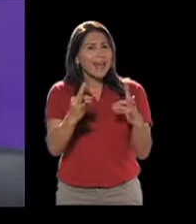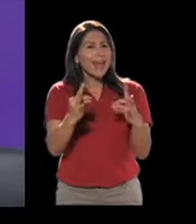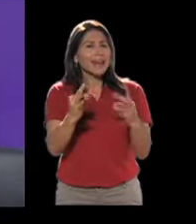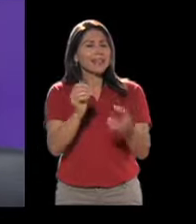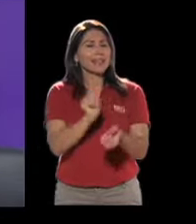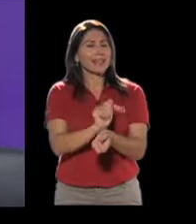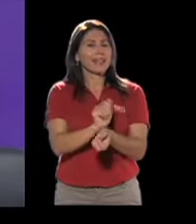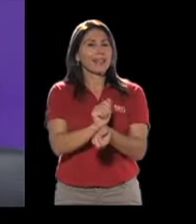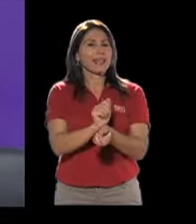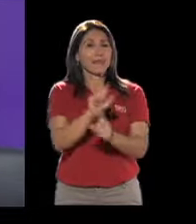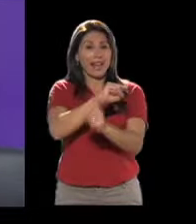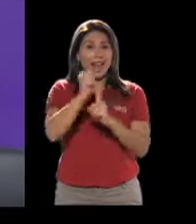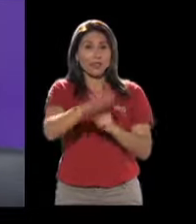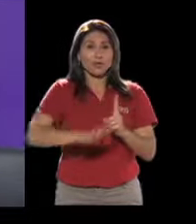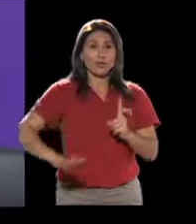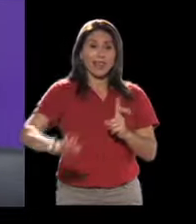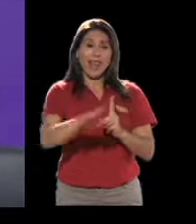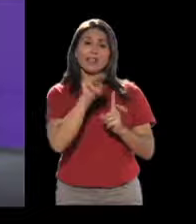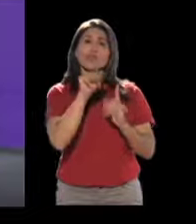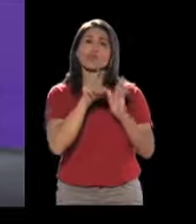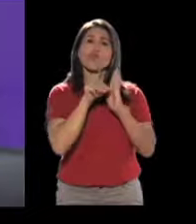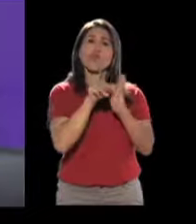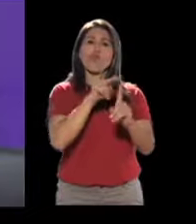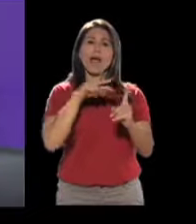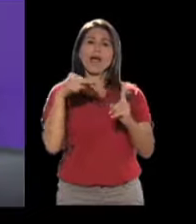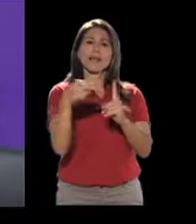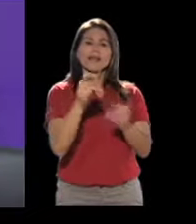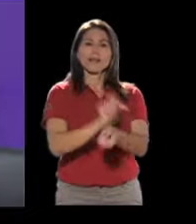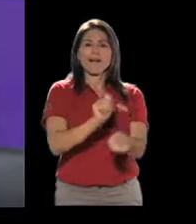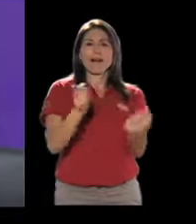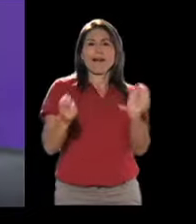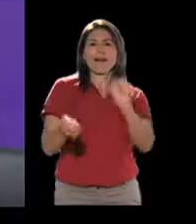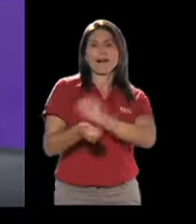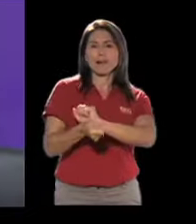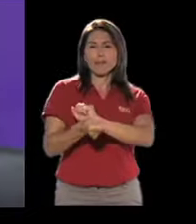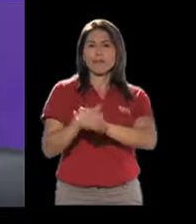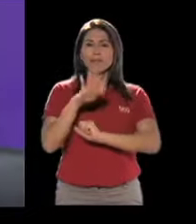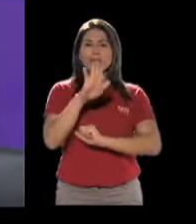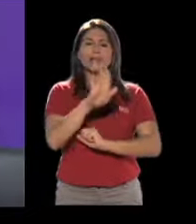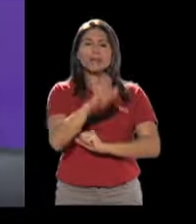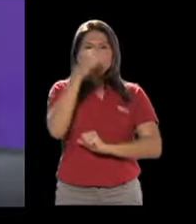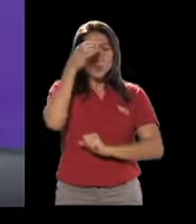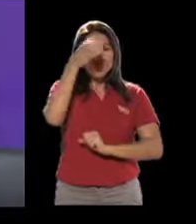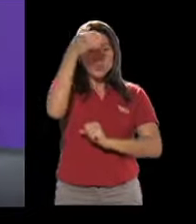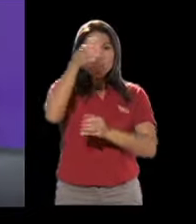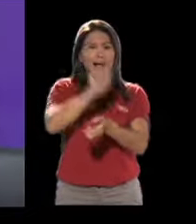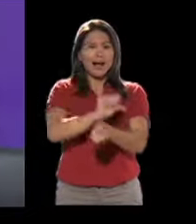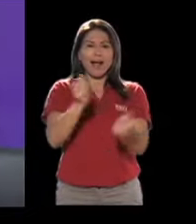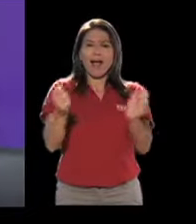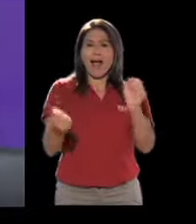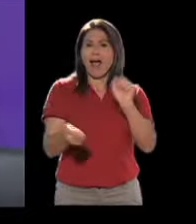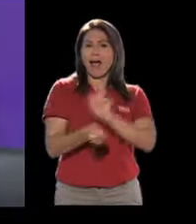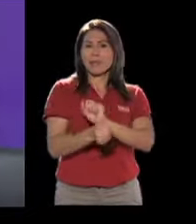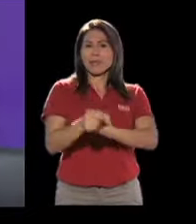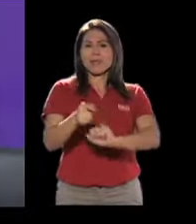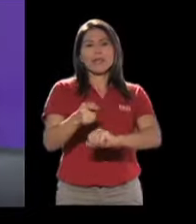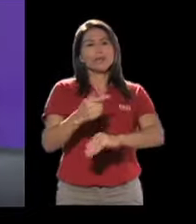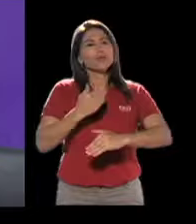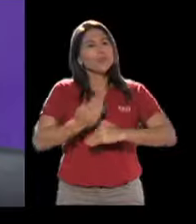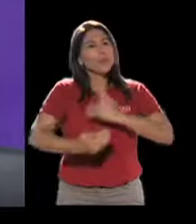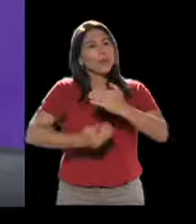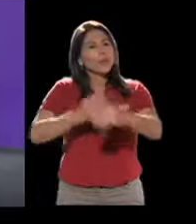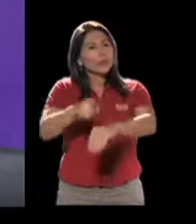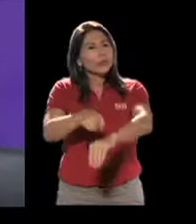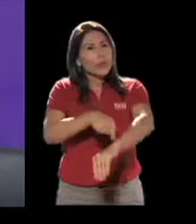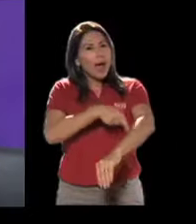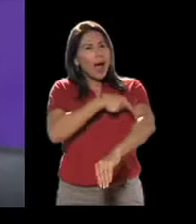society paradigma en la and in sociedad culture y en la cultura to consider sex education al considerar la educación and sexual